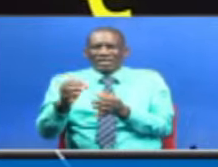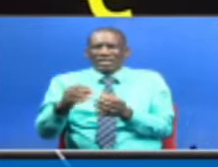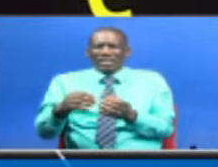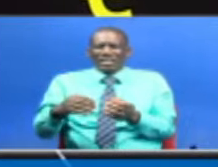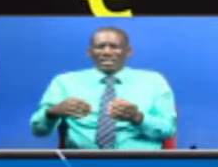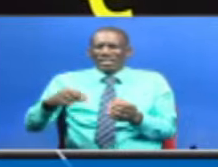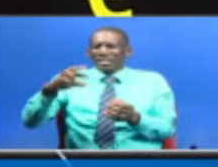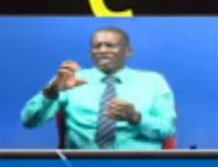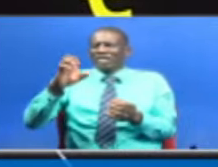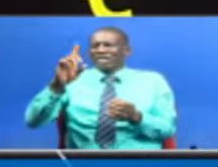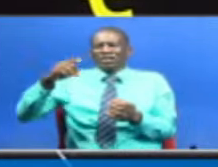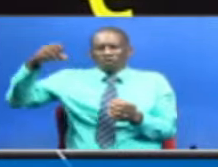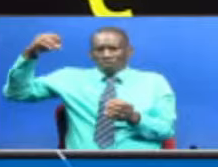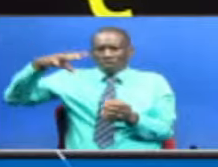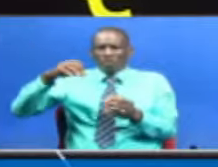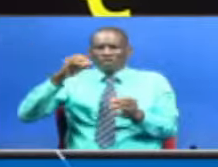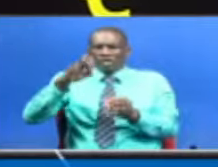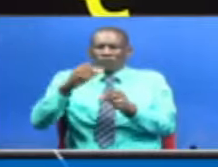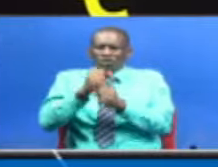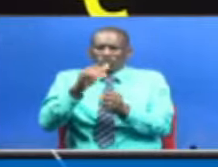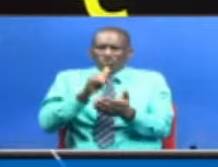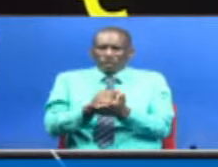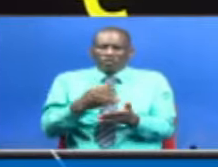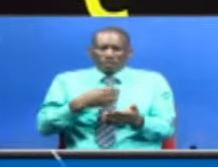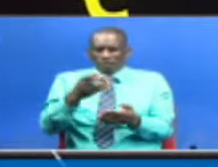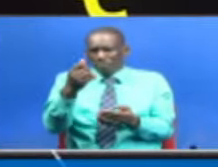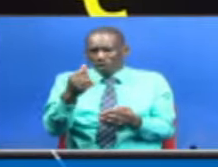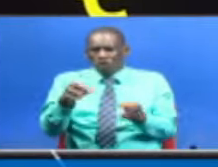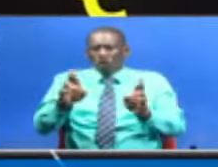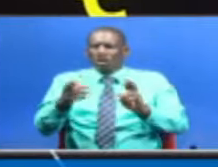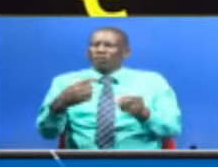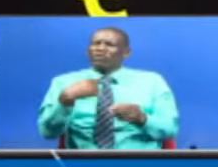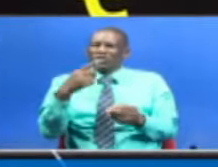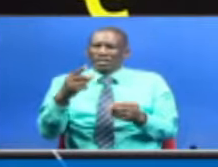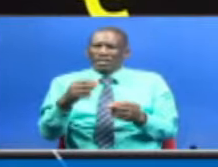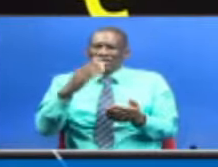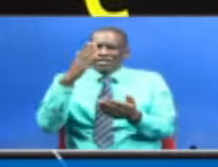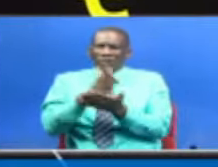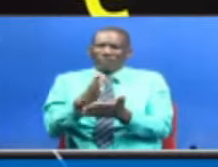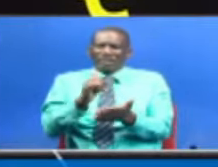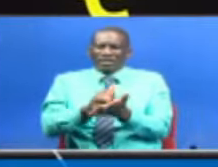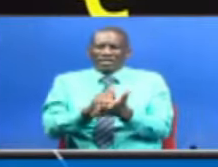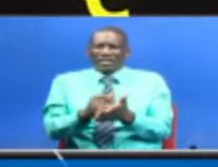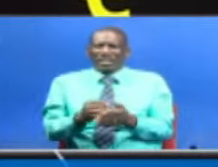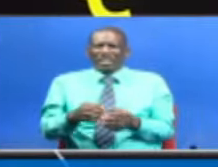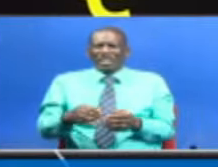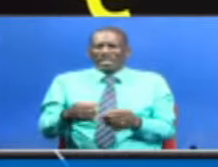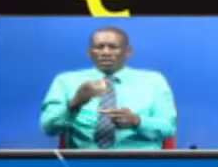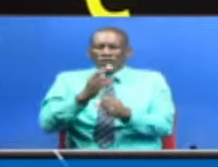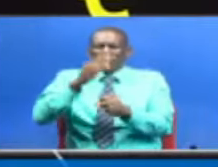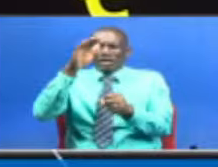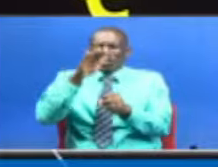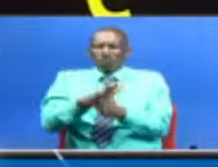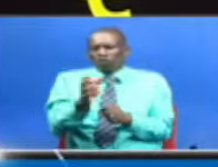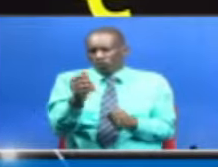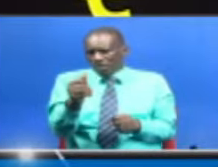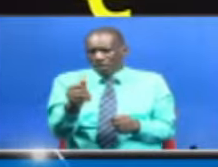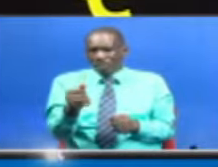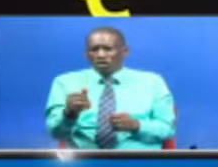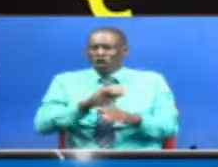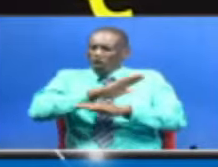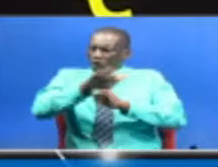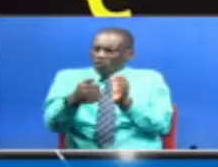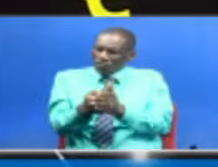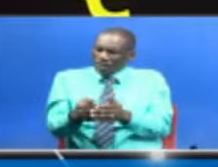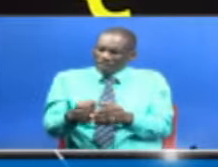that happens, there is capital, and you have already alluded to the fact of it's capital intensive. So all these capital